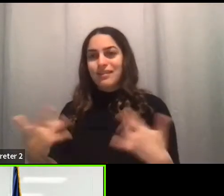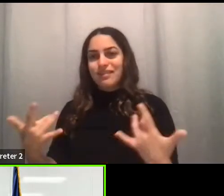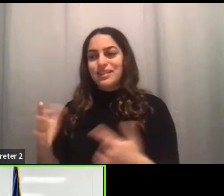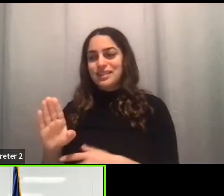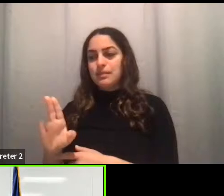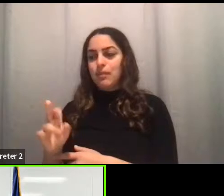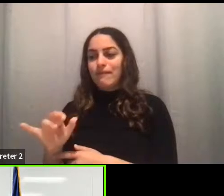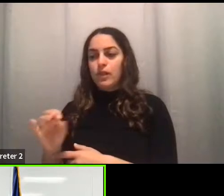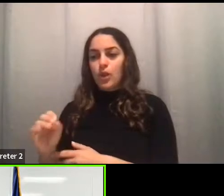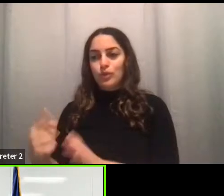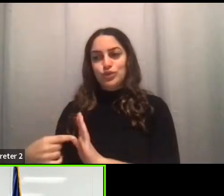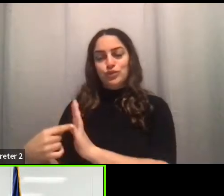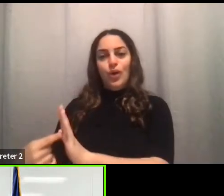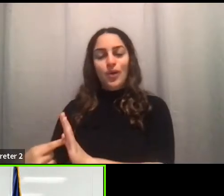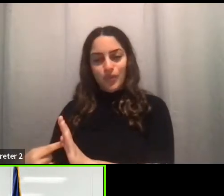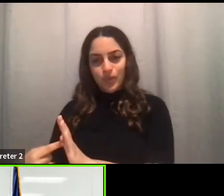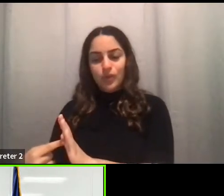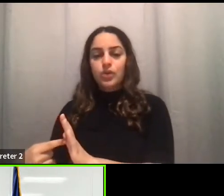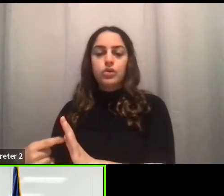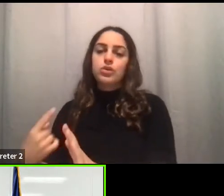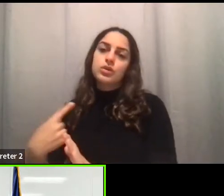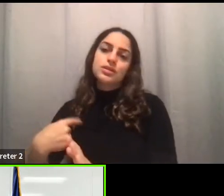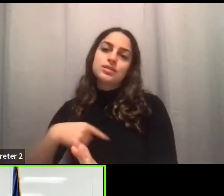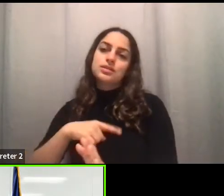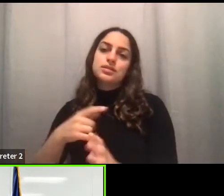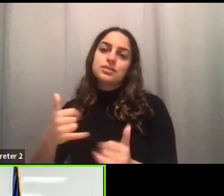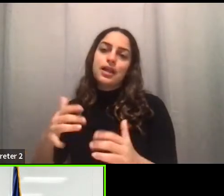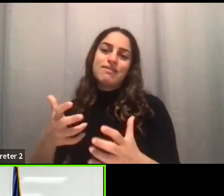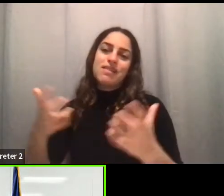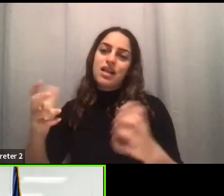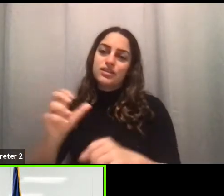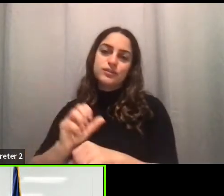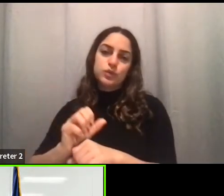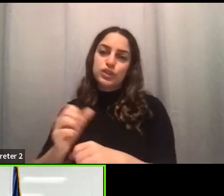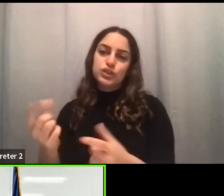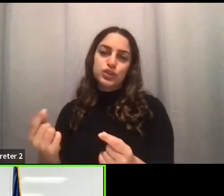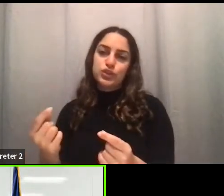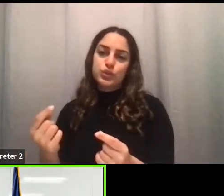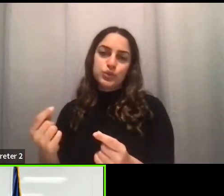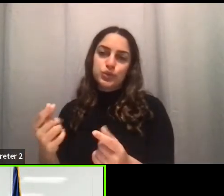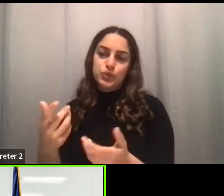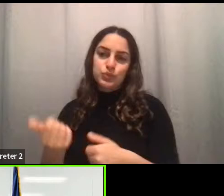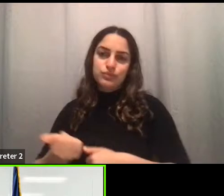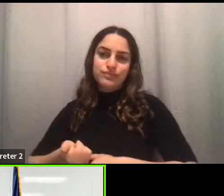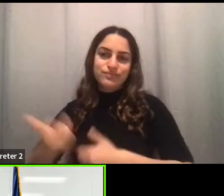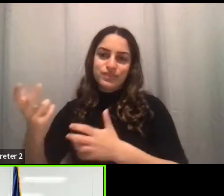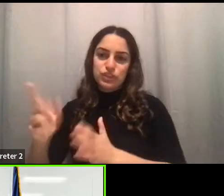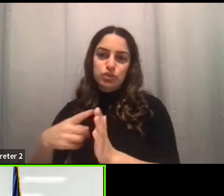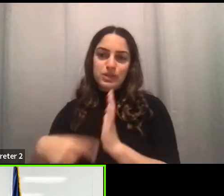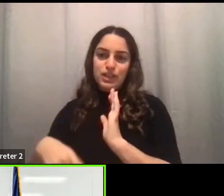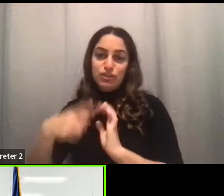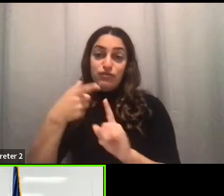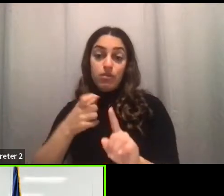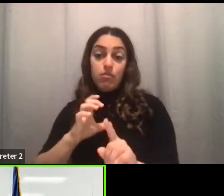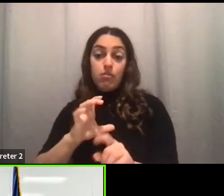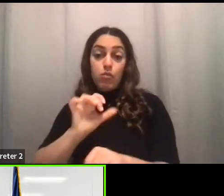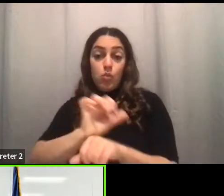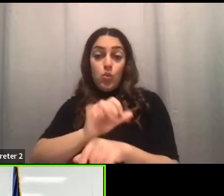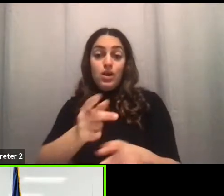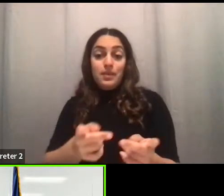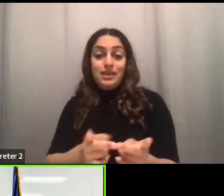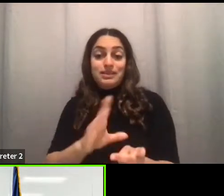clearly we still have lots of work to do to eradicate discrimination from our workplaces and elsewhere